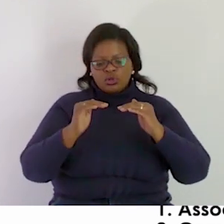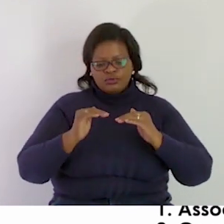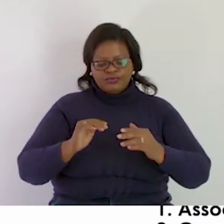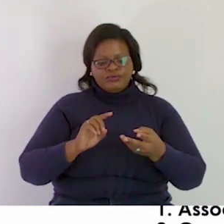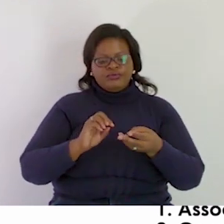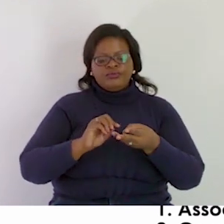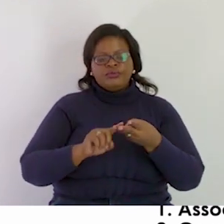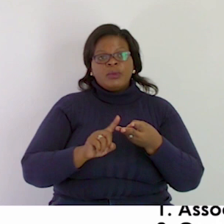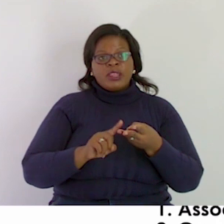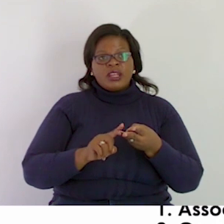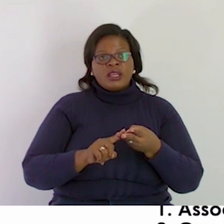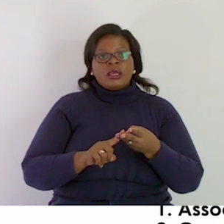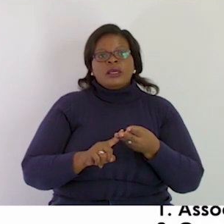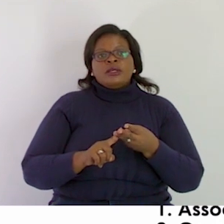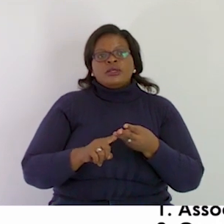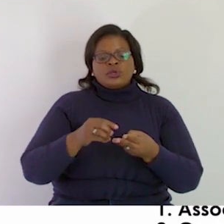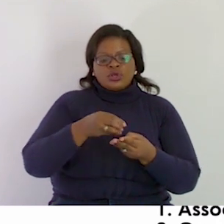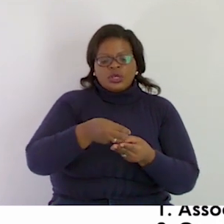distributive property.